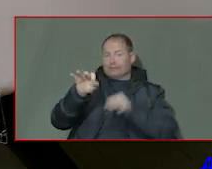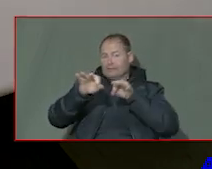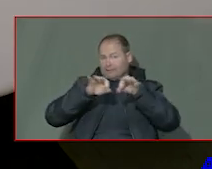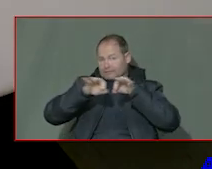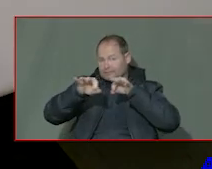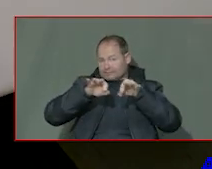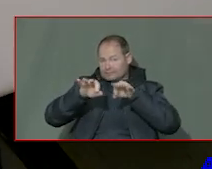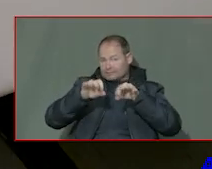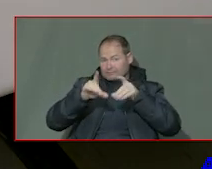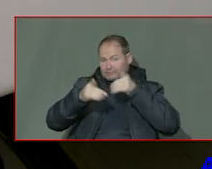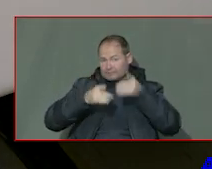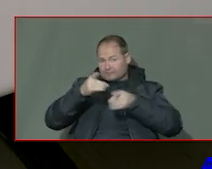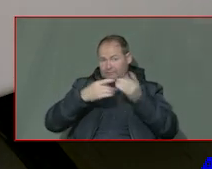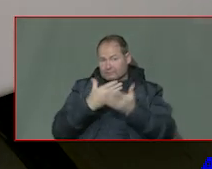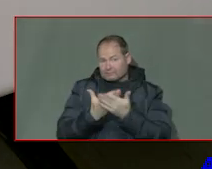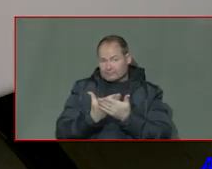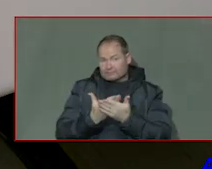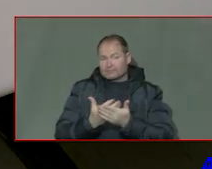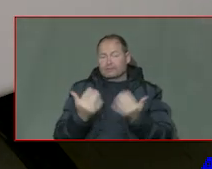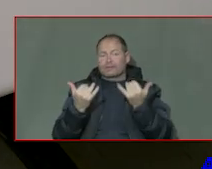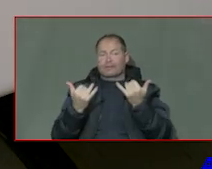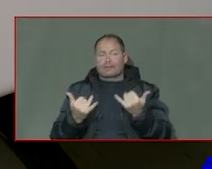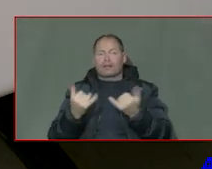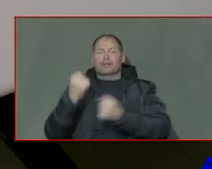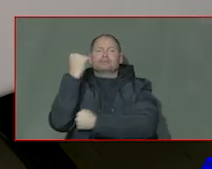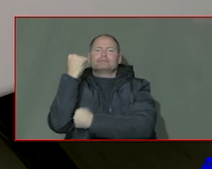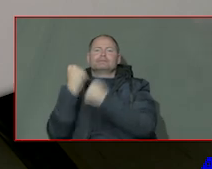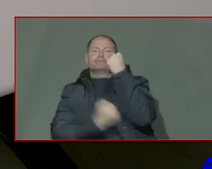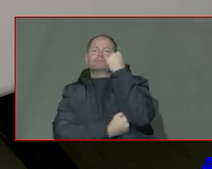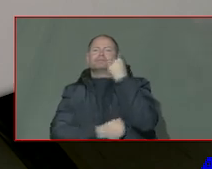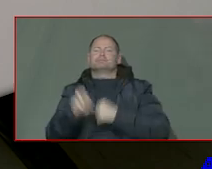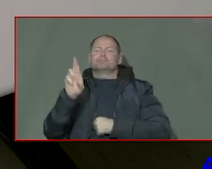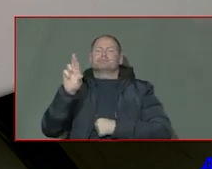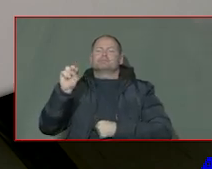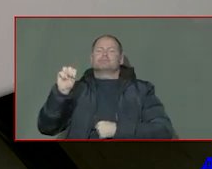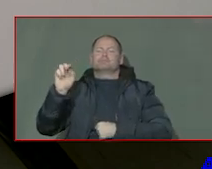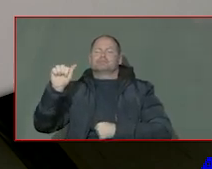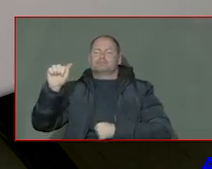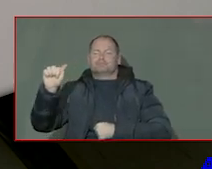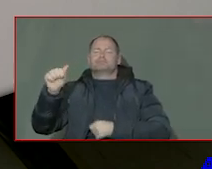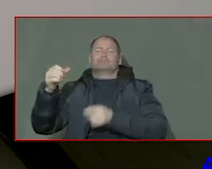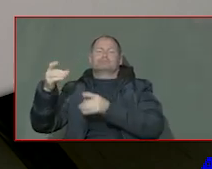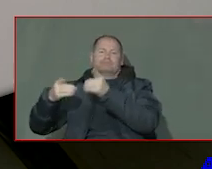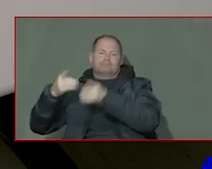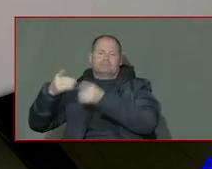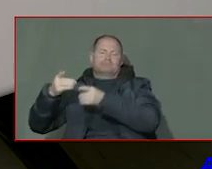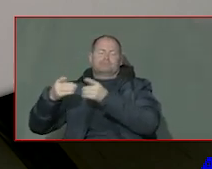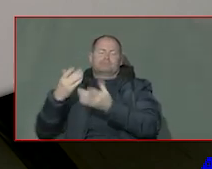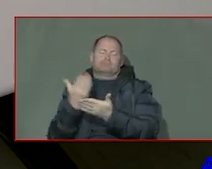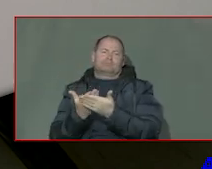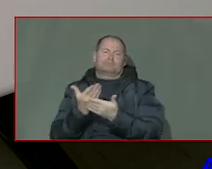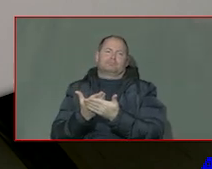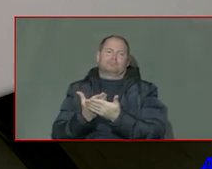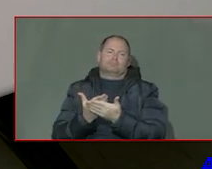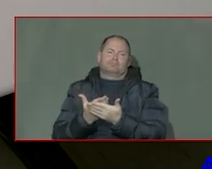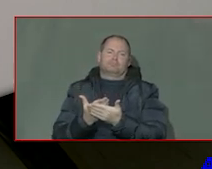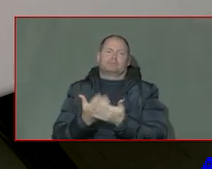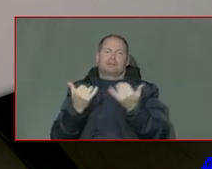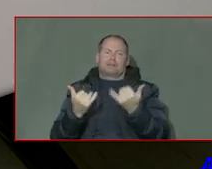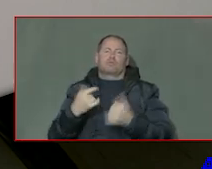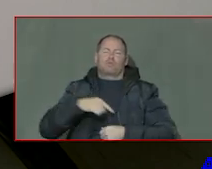also know how to describe the structure of RNA. We know that RNA single